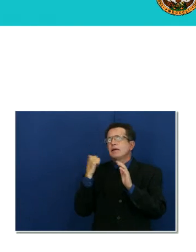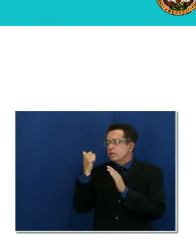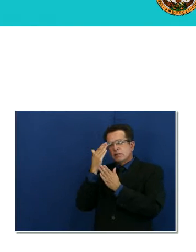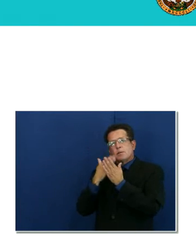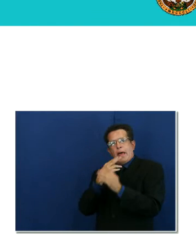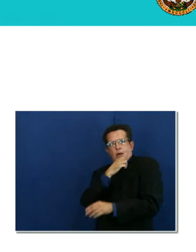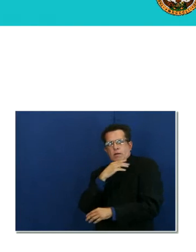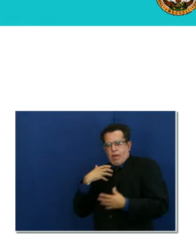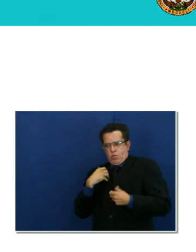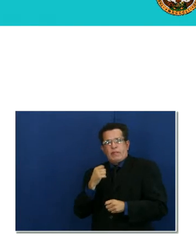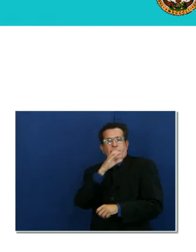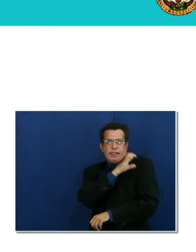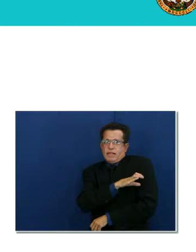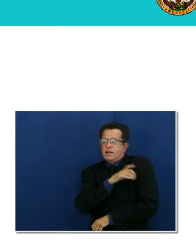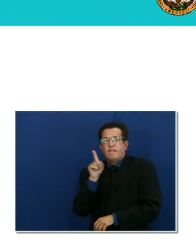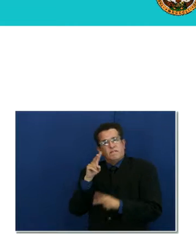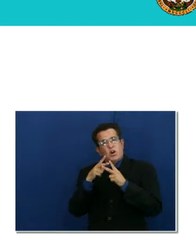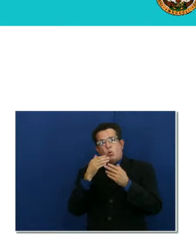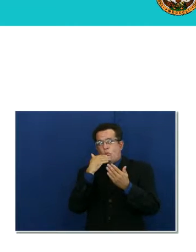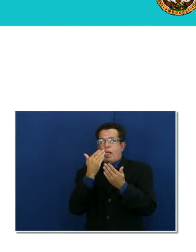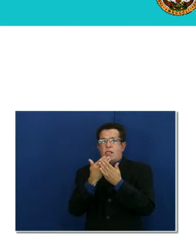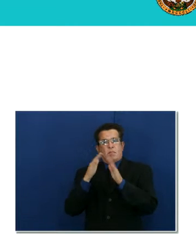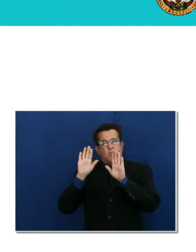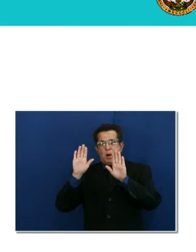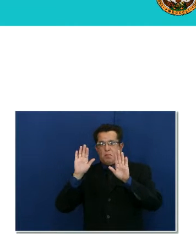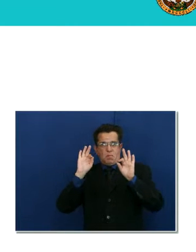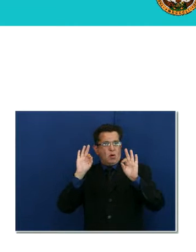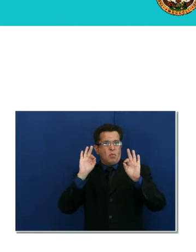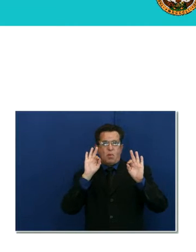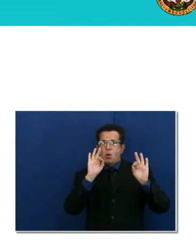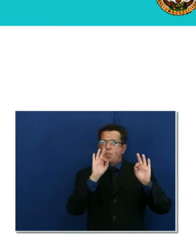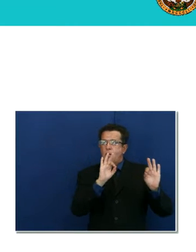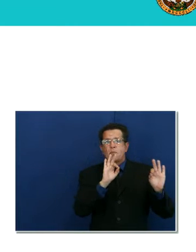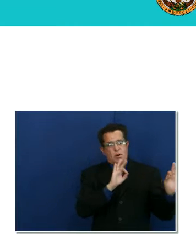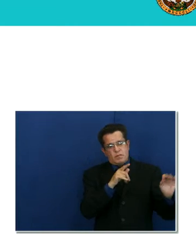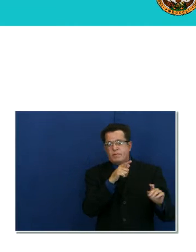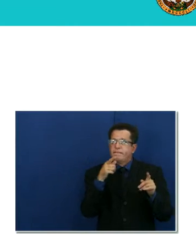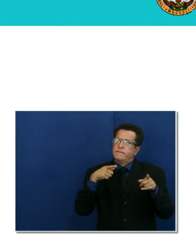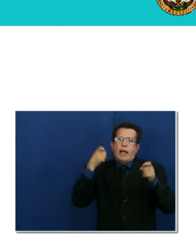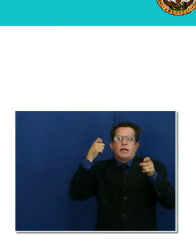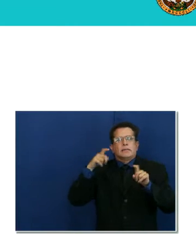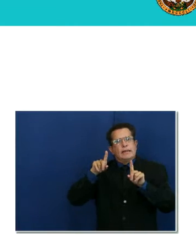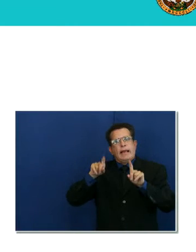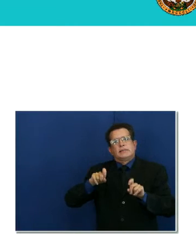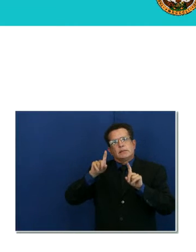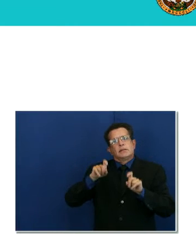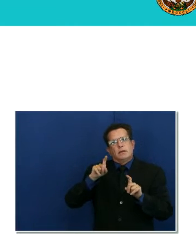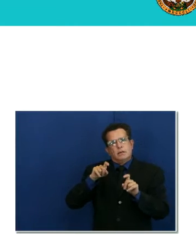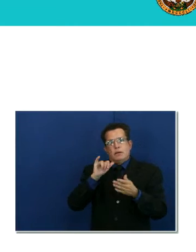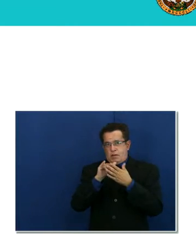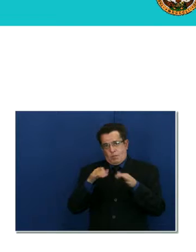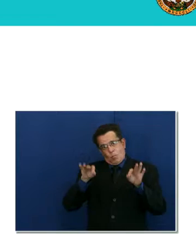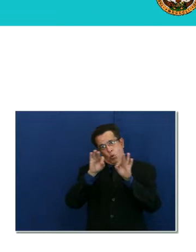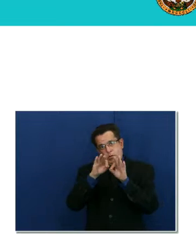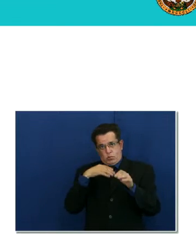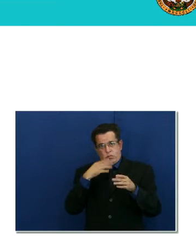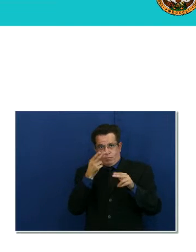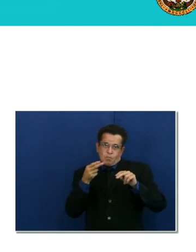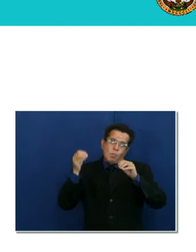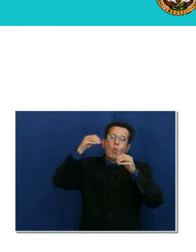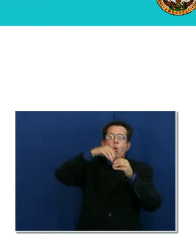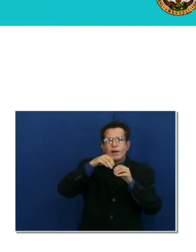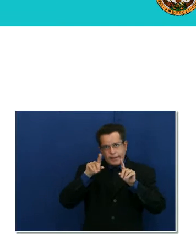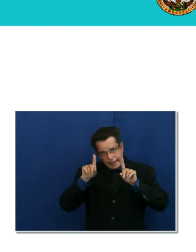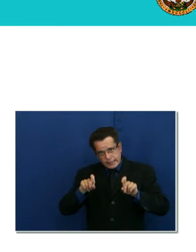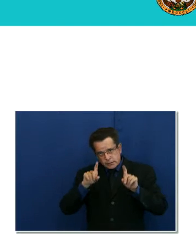health clinics continue to do very well, and commercial labs holding steady. And so it's important that we keep an eye not only in increasing testing, but